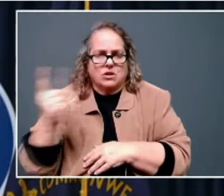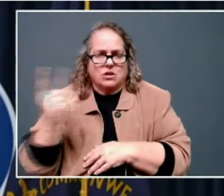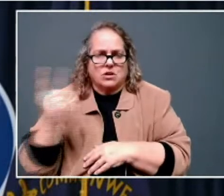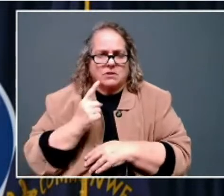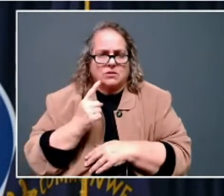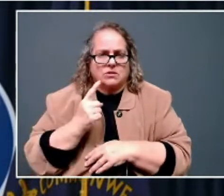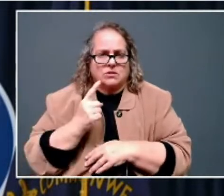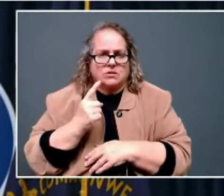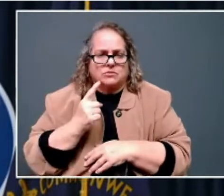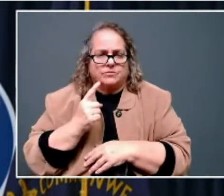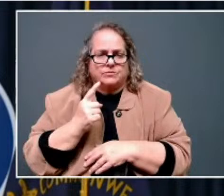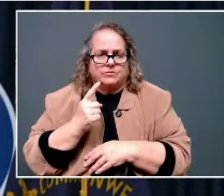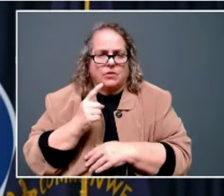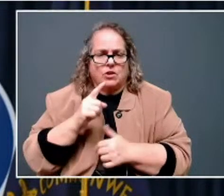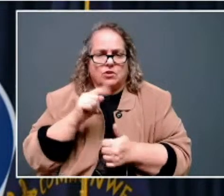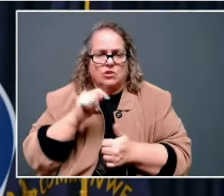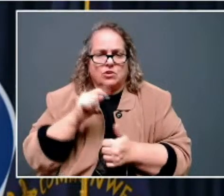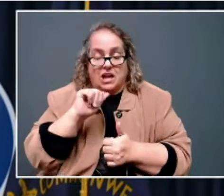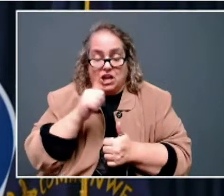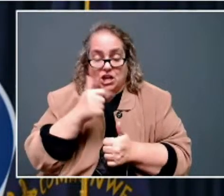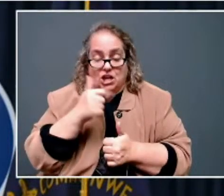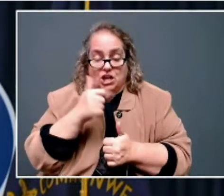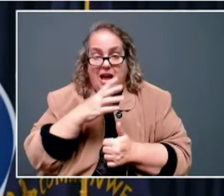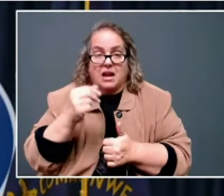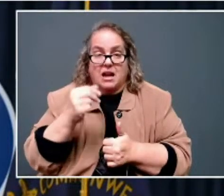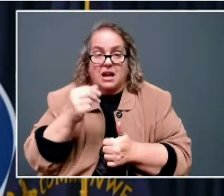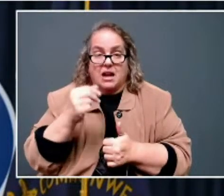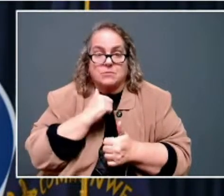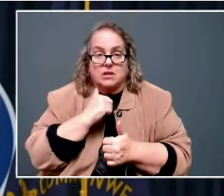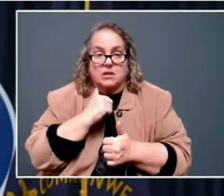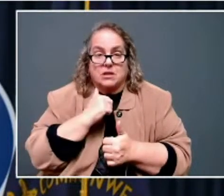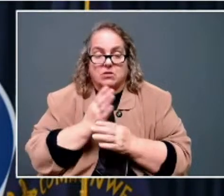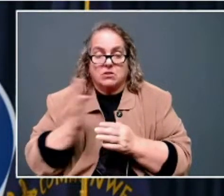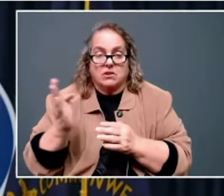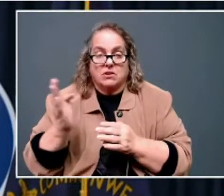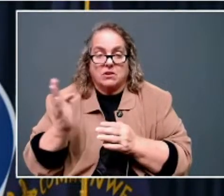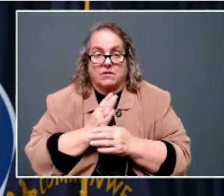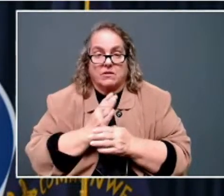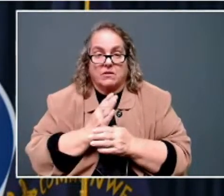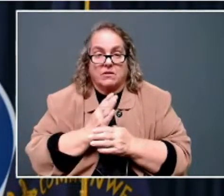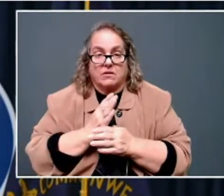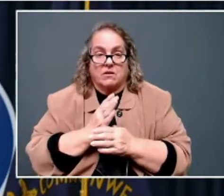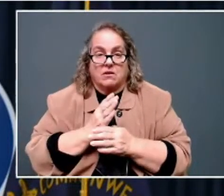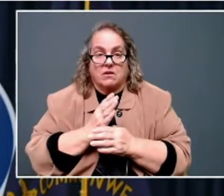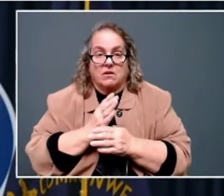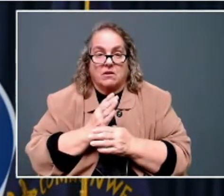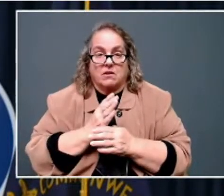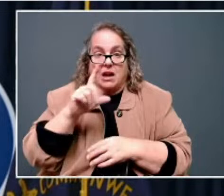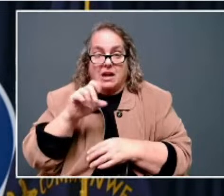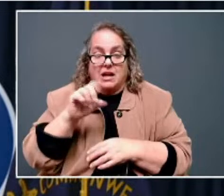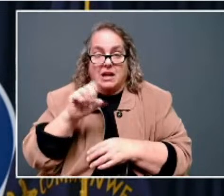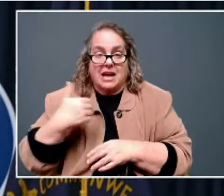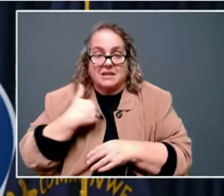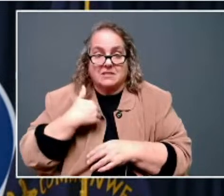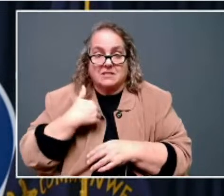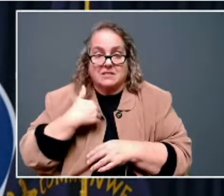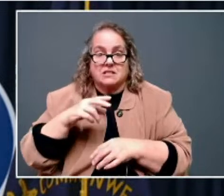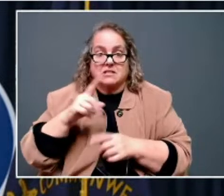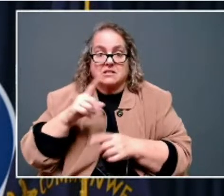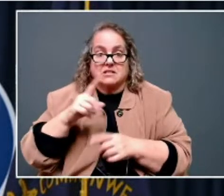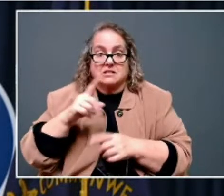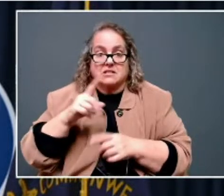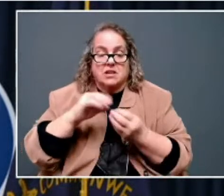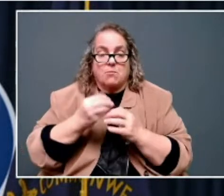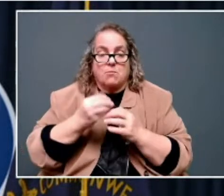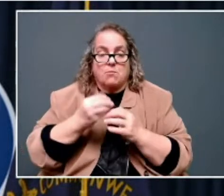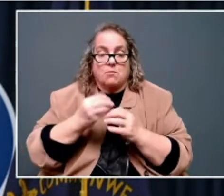to do the triage and the hospital length, and unless he has a specific number on the Guard, I'm going to count up on my spreadsheet, and I'll have